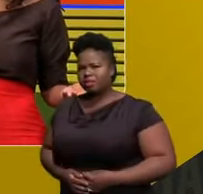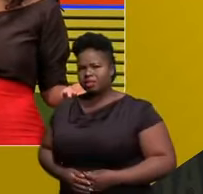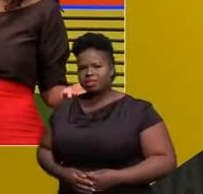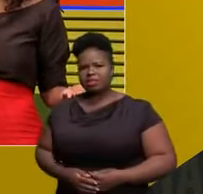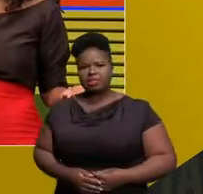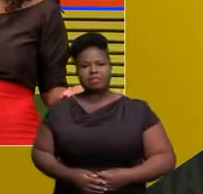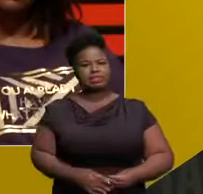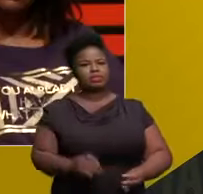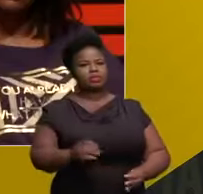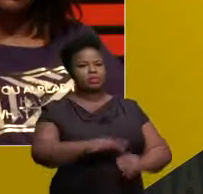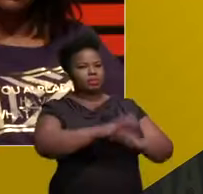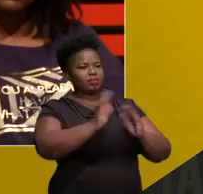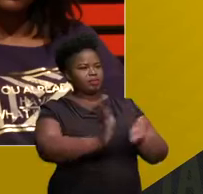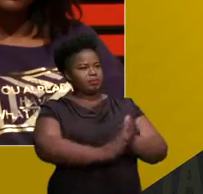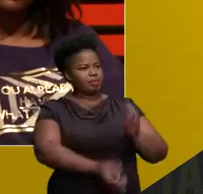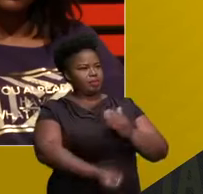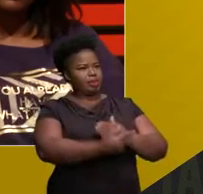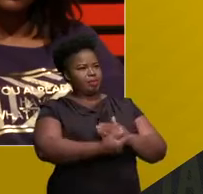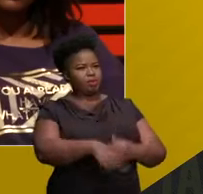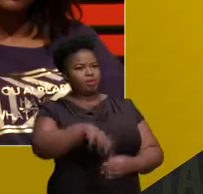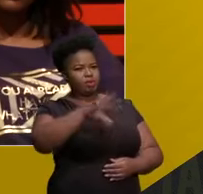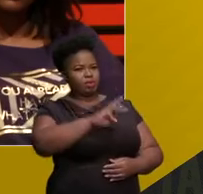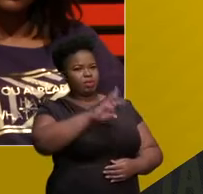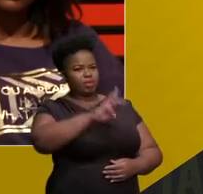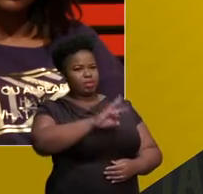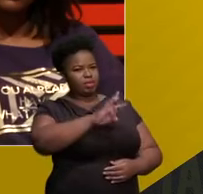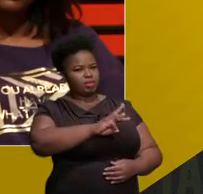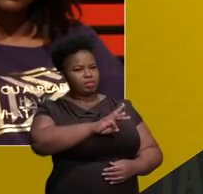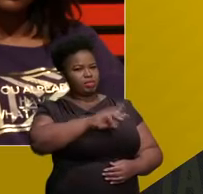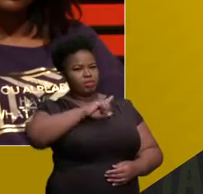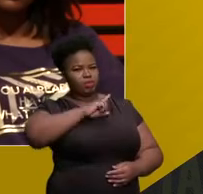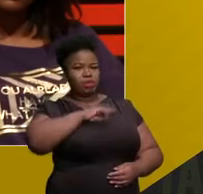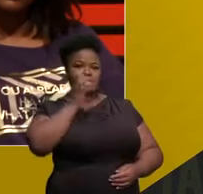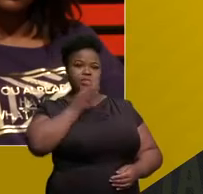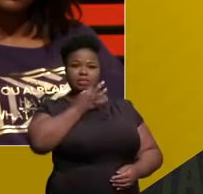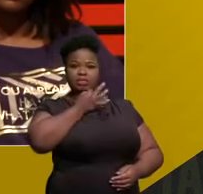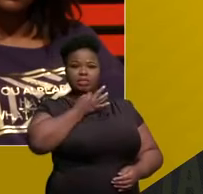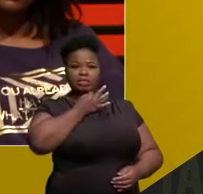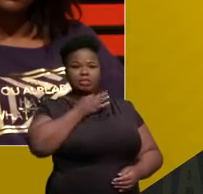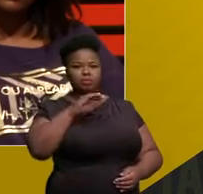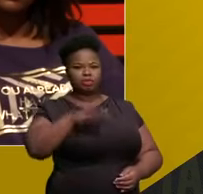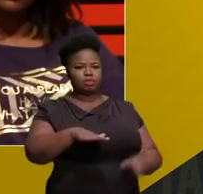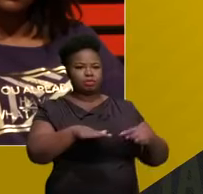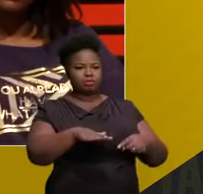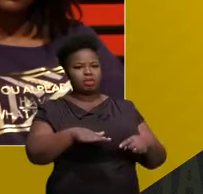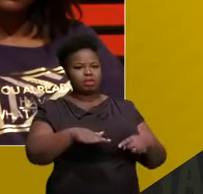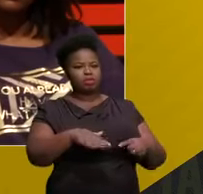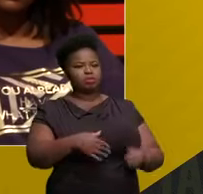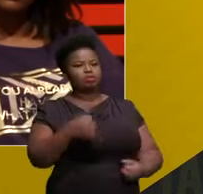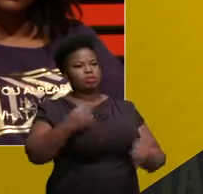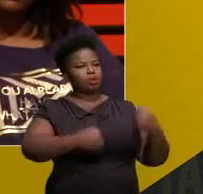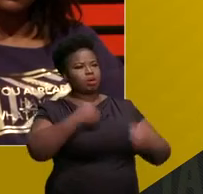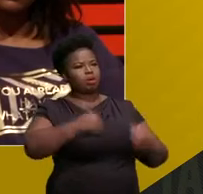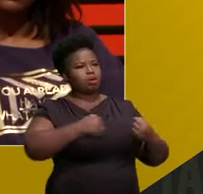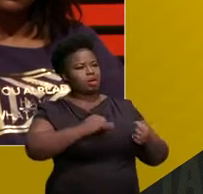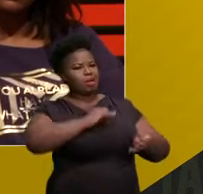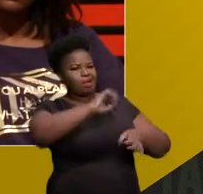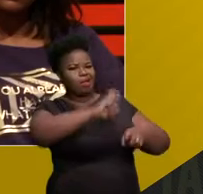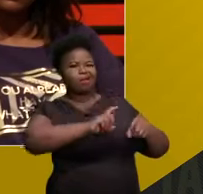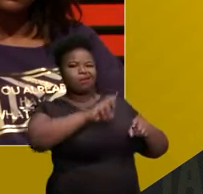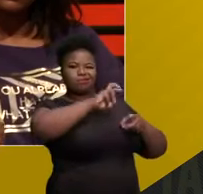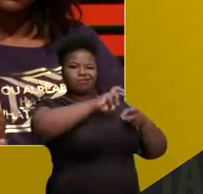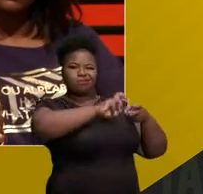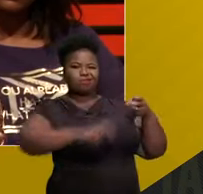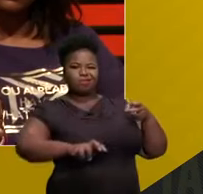Apparently, this thing, it happened on Thursday. Yeah. He claims he was in Wanaka, he was scratching the high. Okay. And